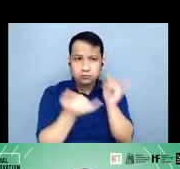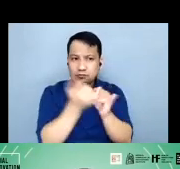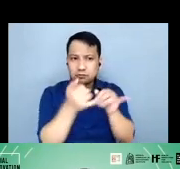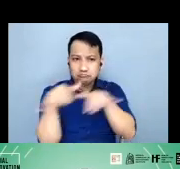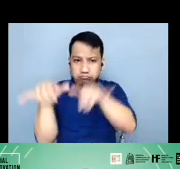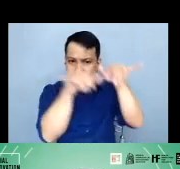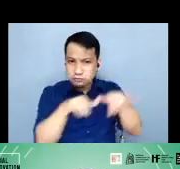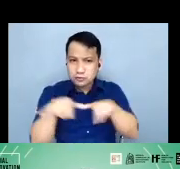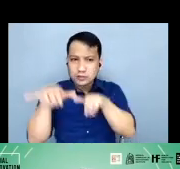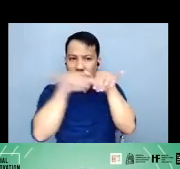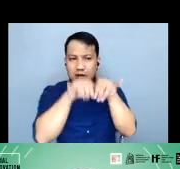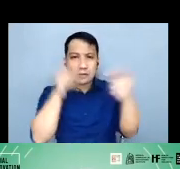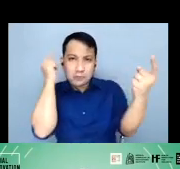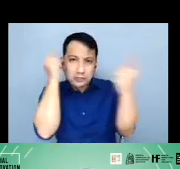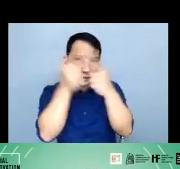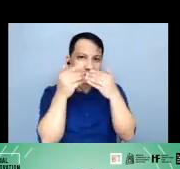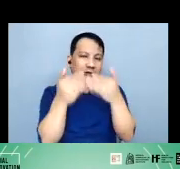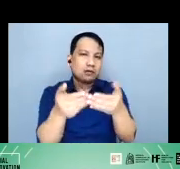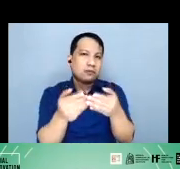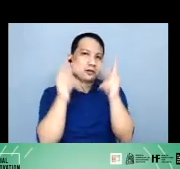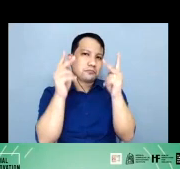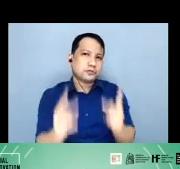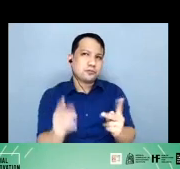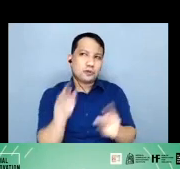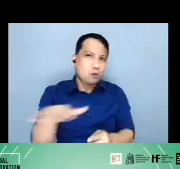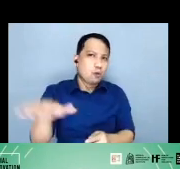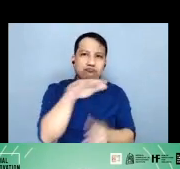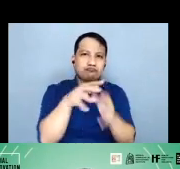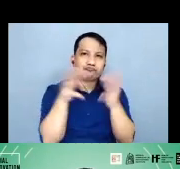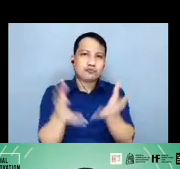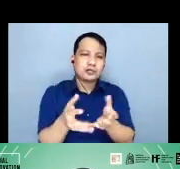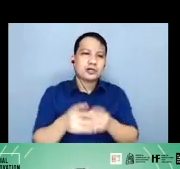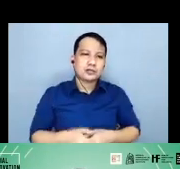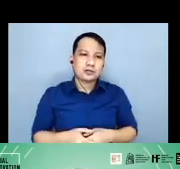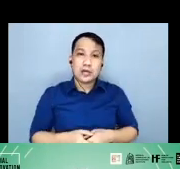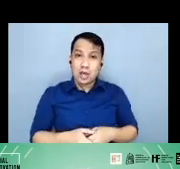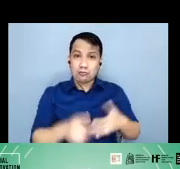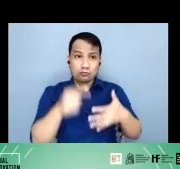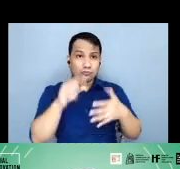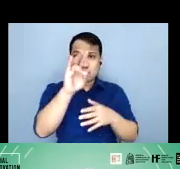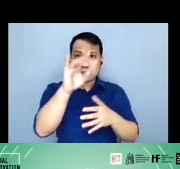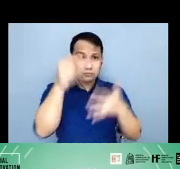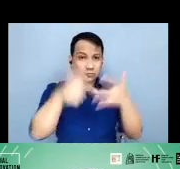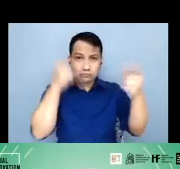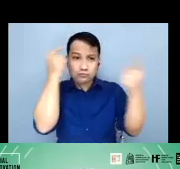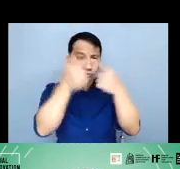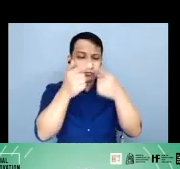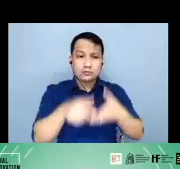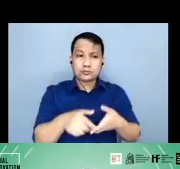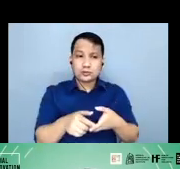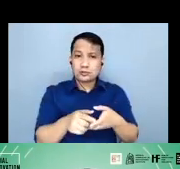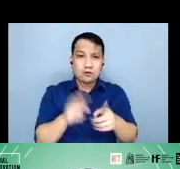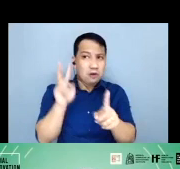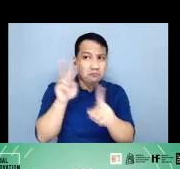target sustainability for humanity, as in all over the world. And these goals don't apply to first world nations or